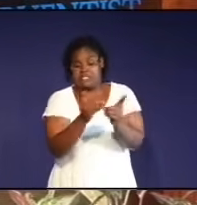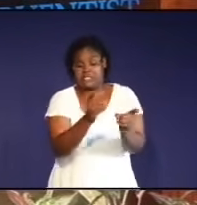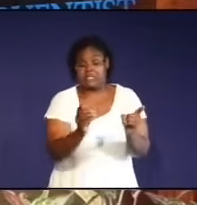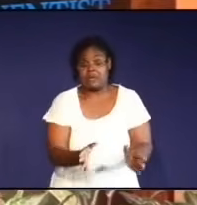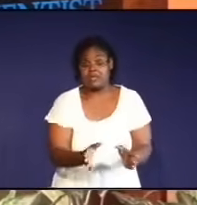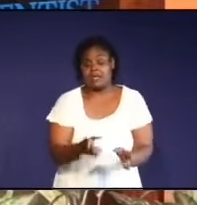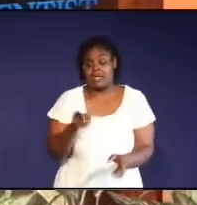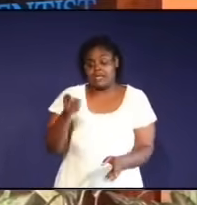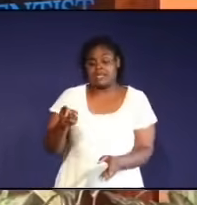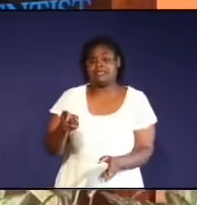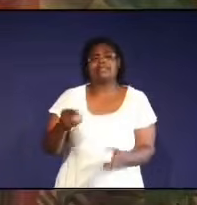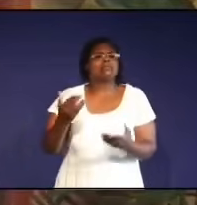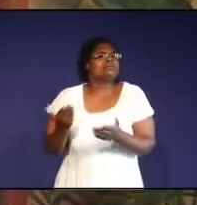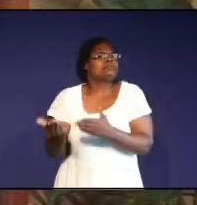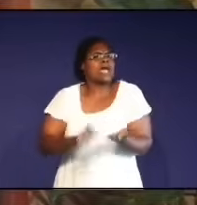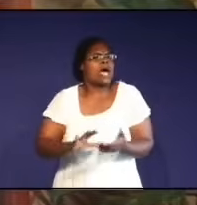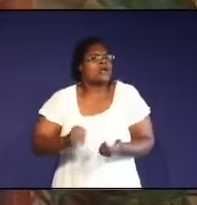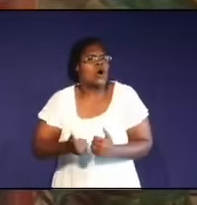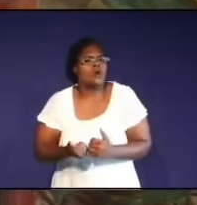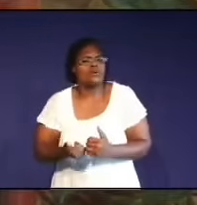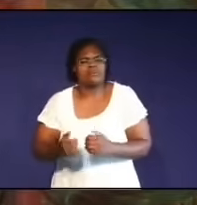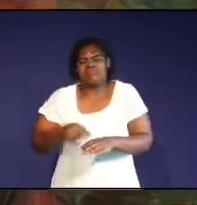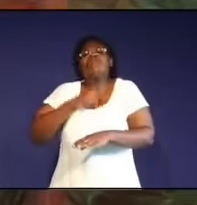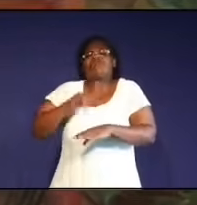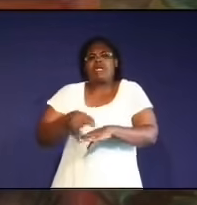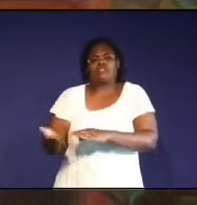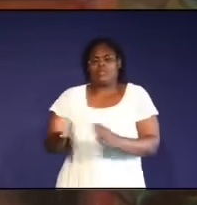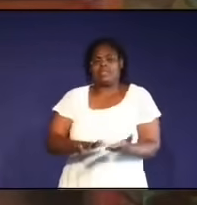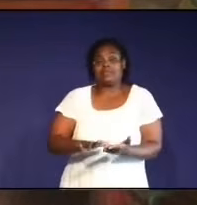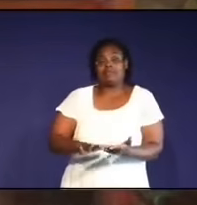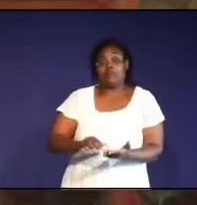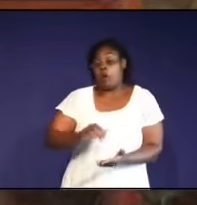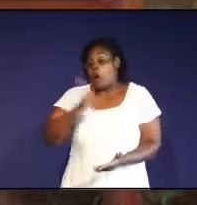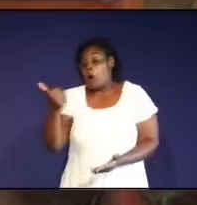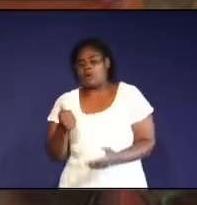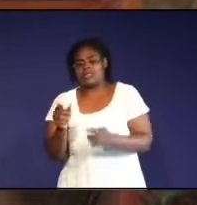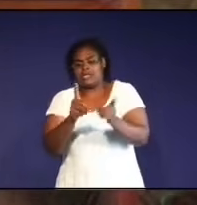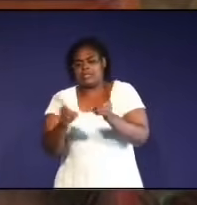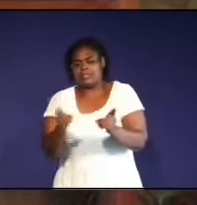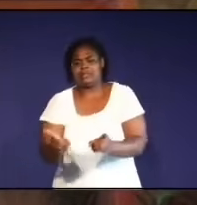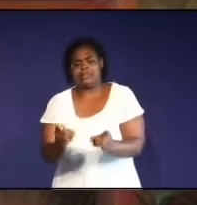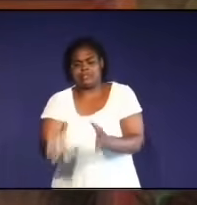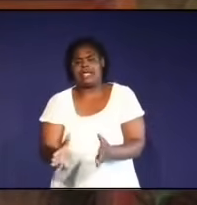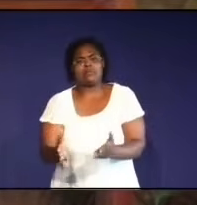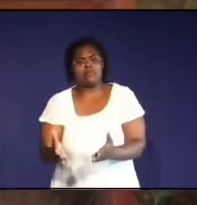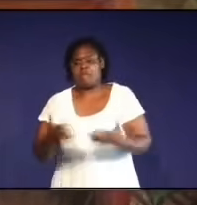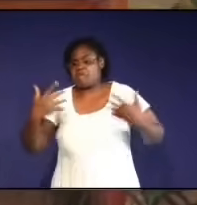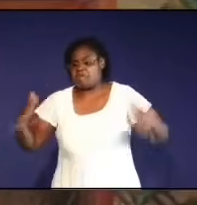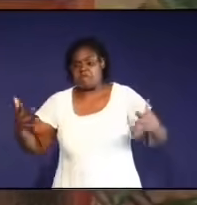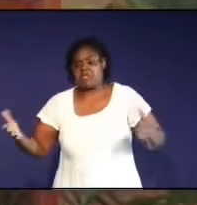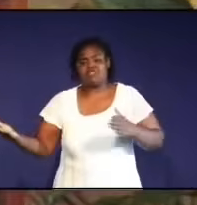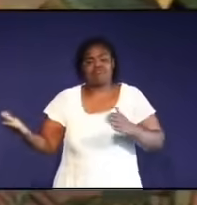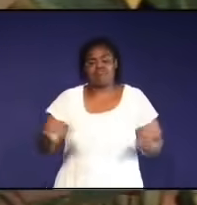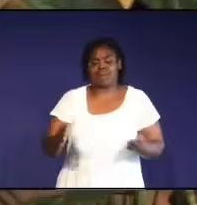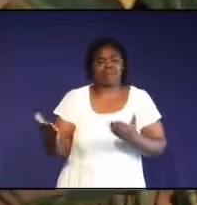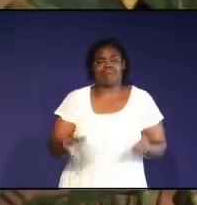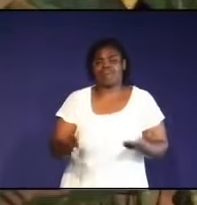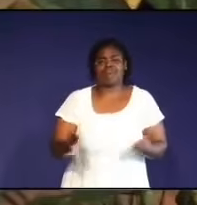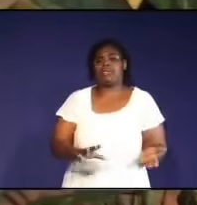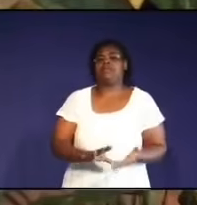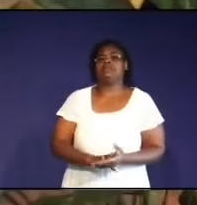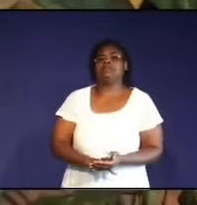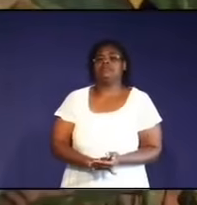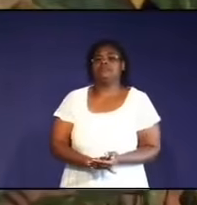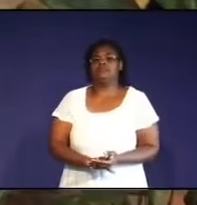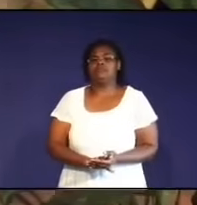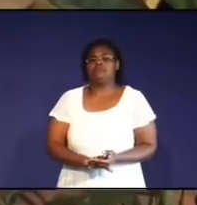die a natural death. All the others are already dead. All the others